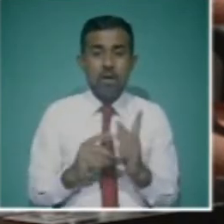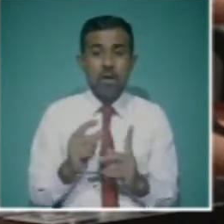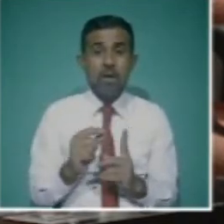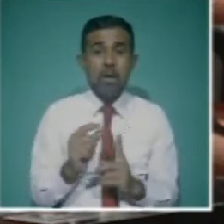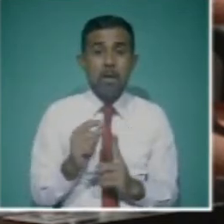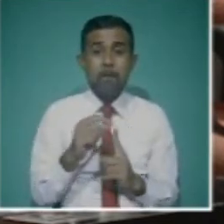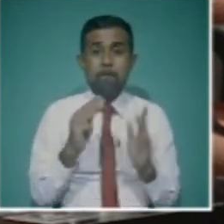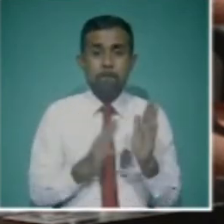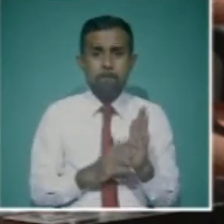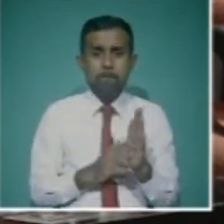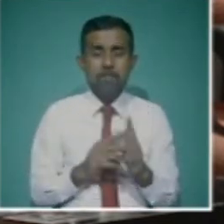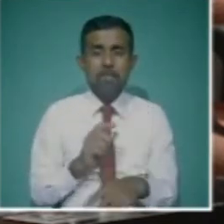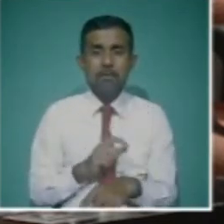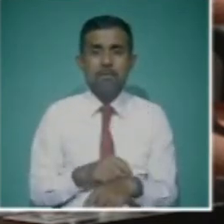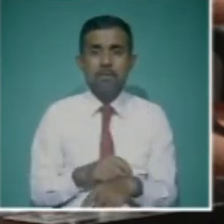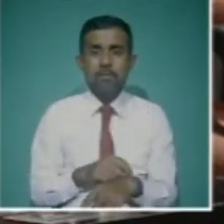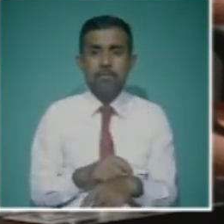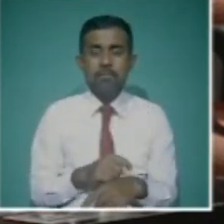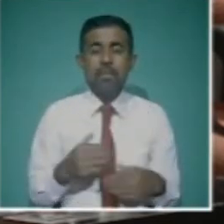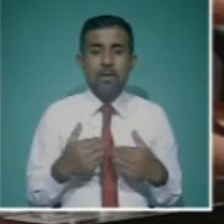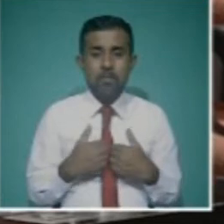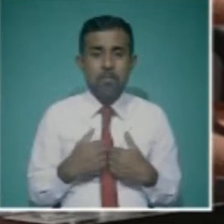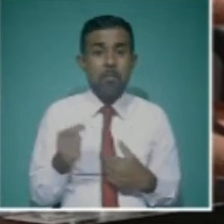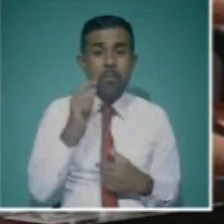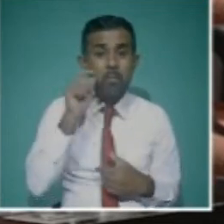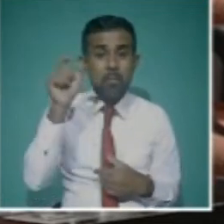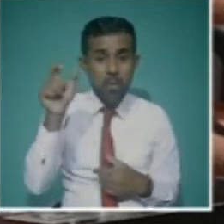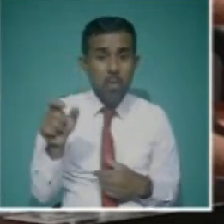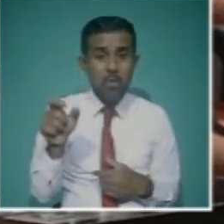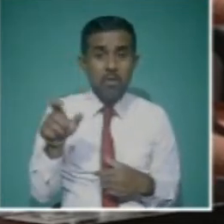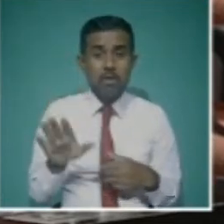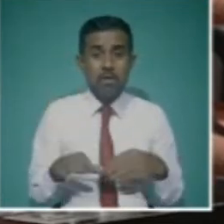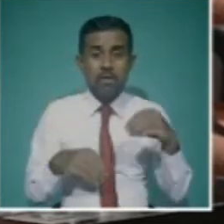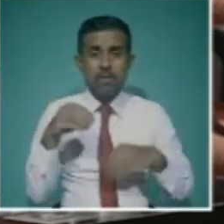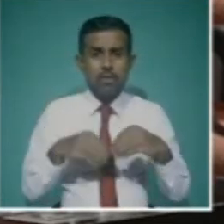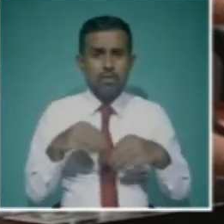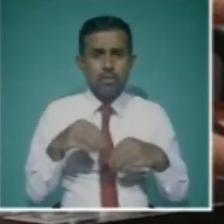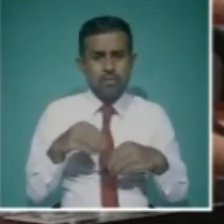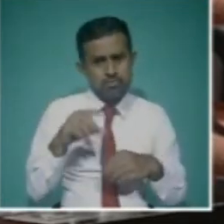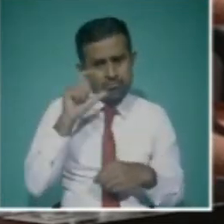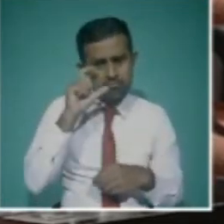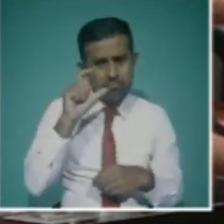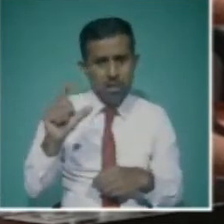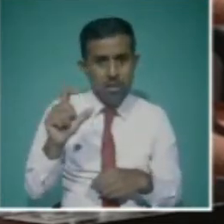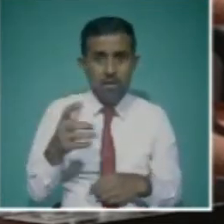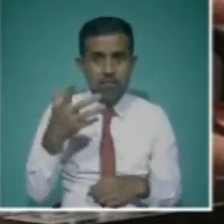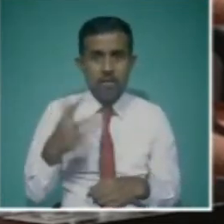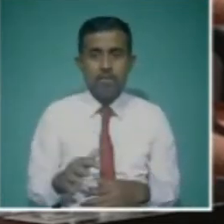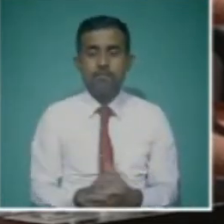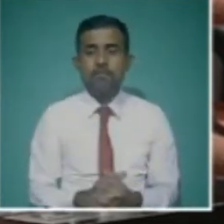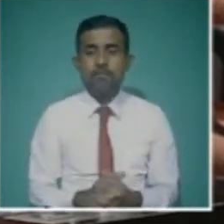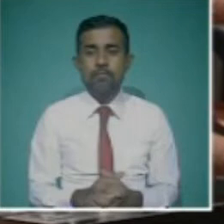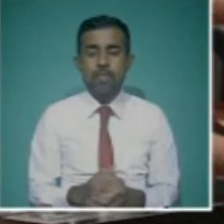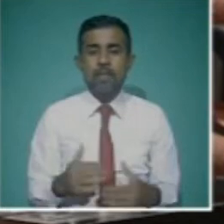been following his politics and his policies closely, I have no doubts, Honorable